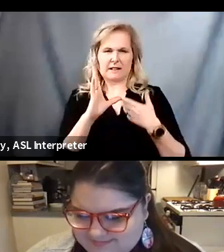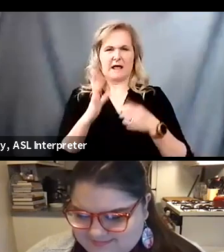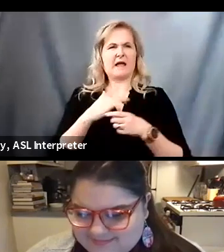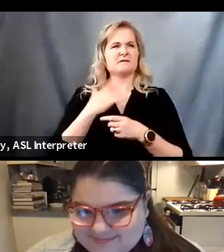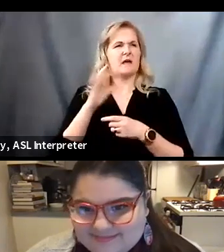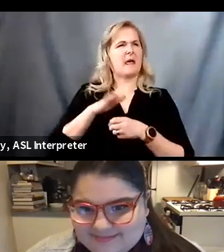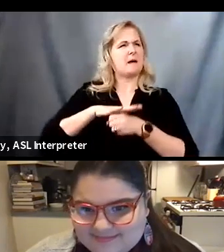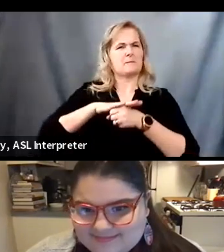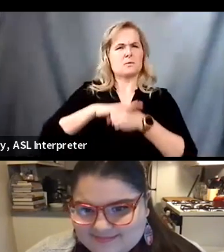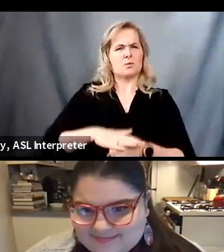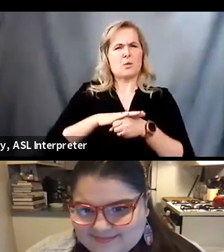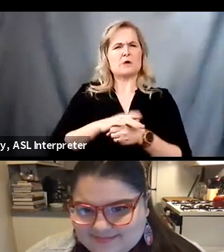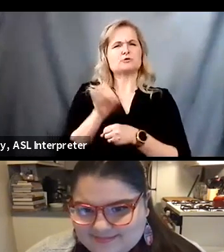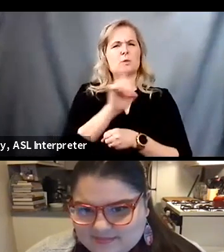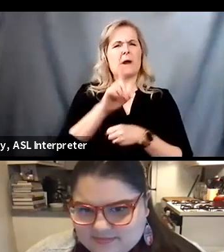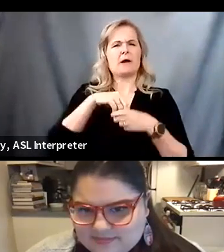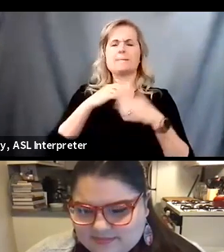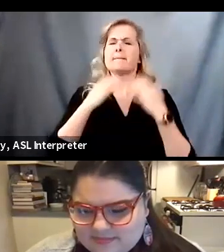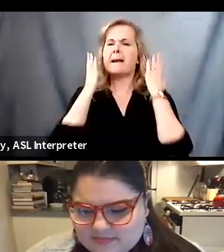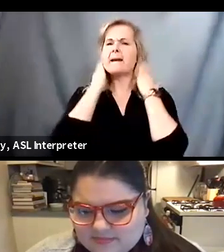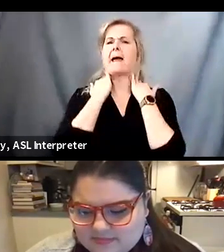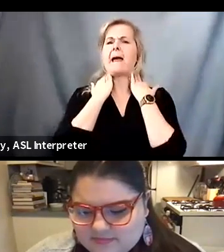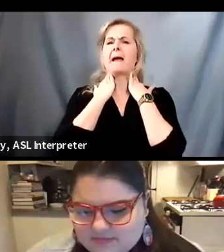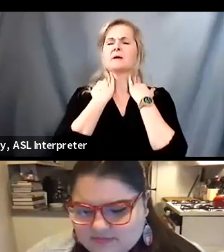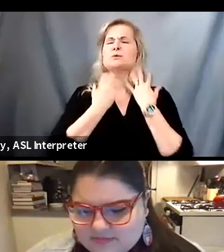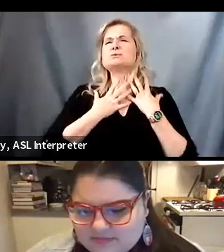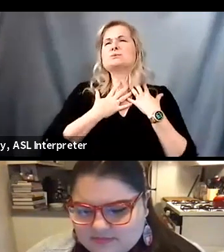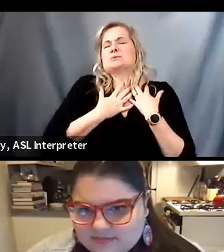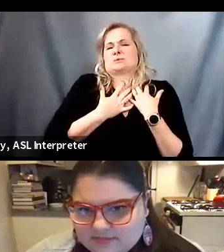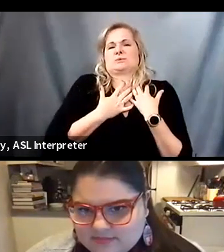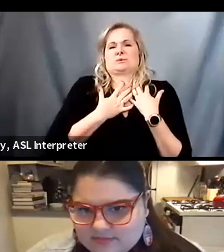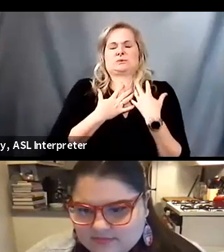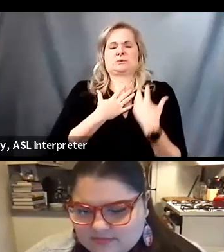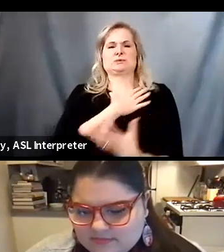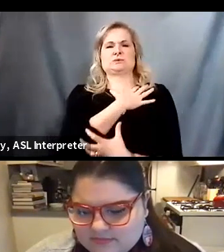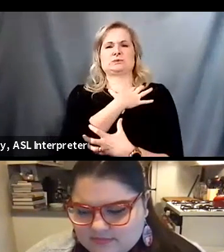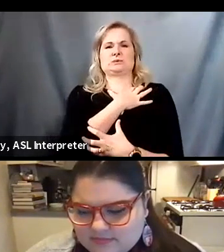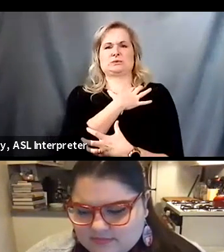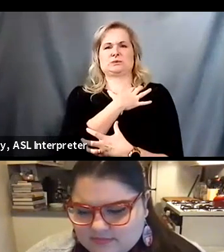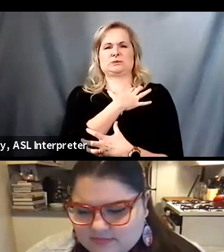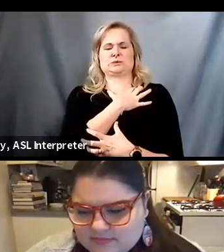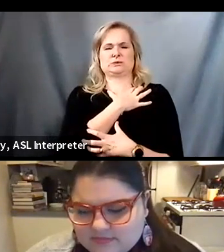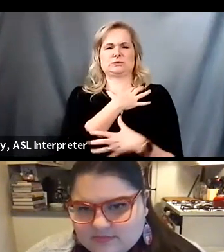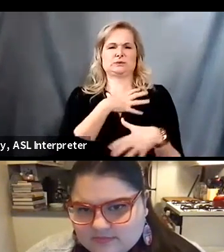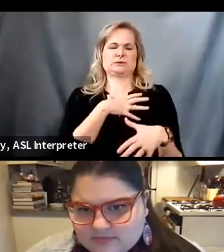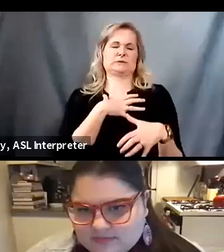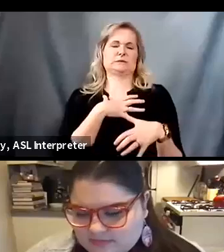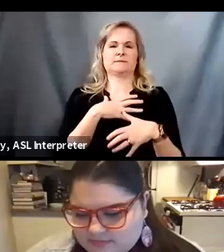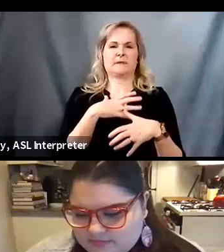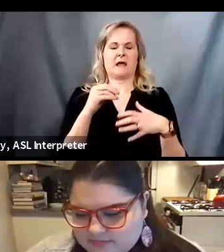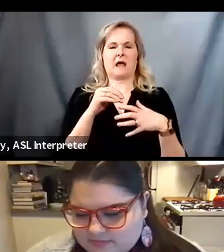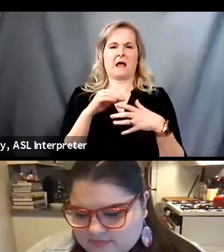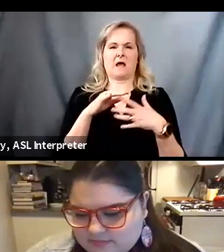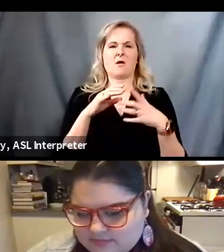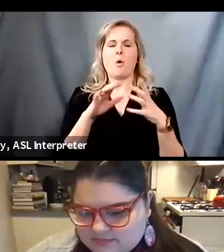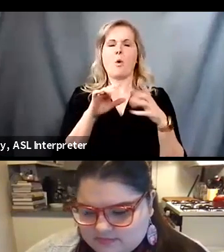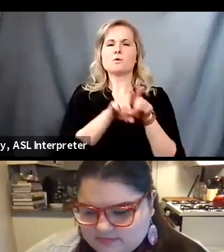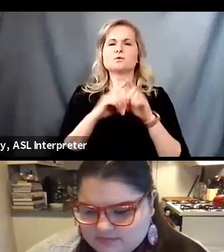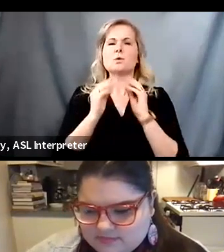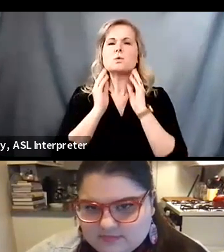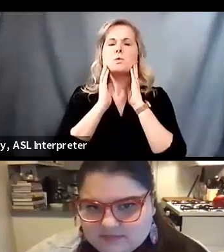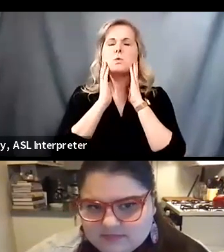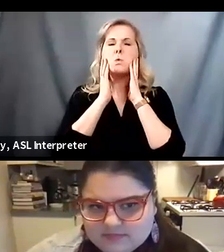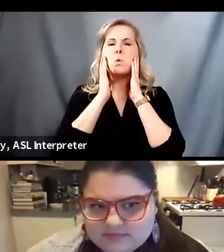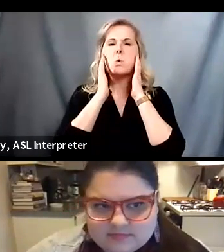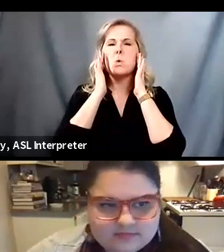the pressure in my neck, along my shoulders, and then up through my jaw and